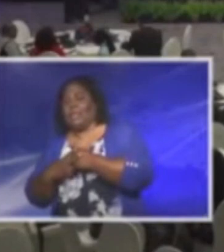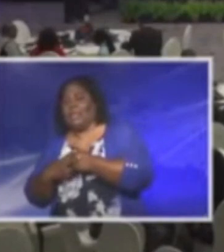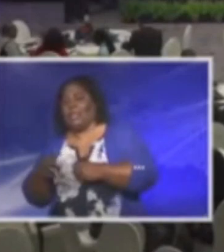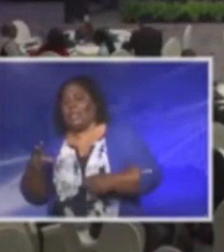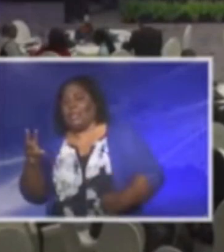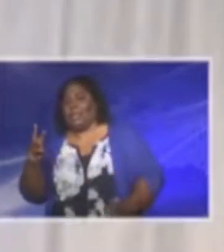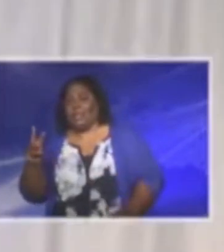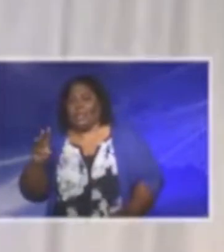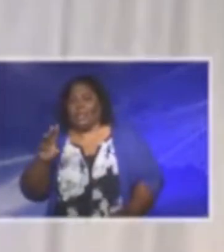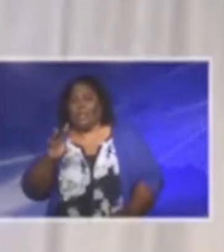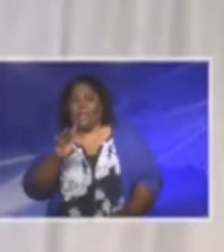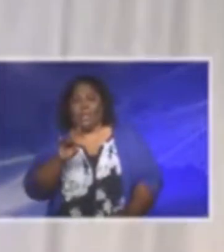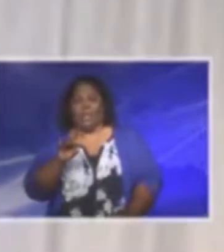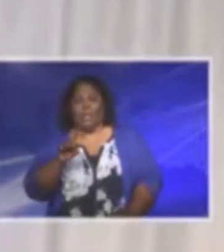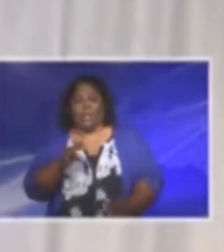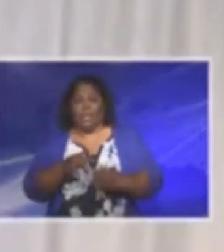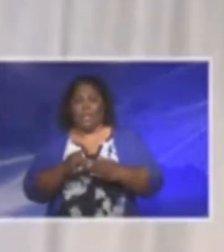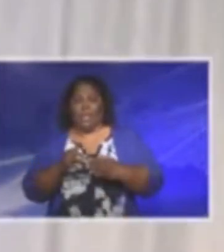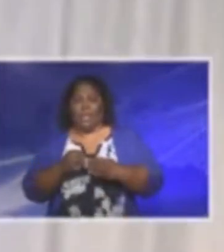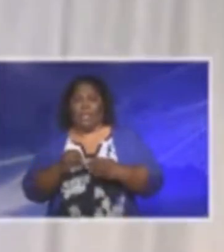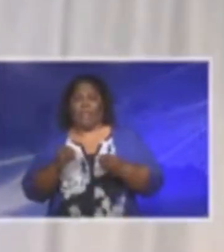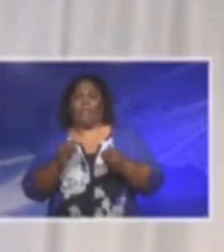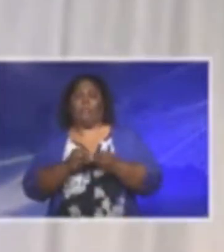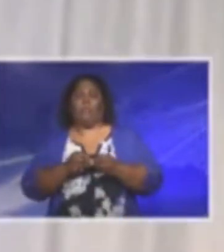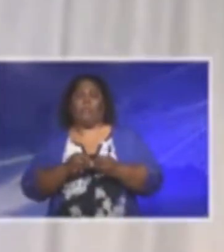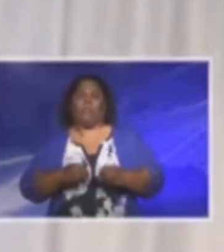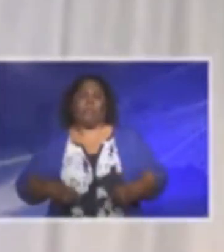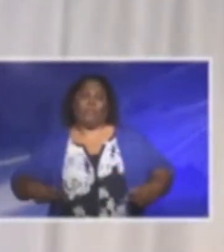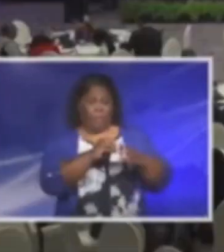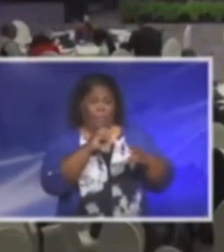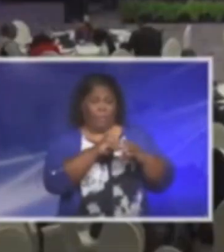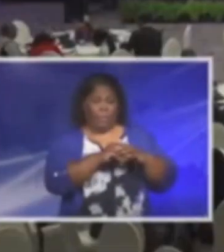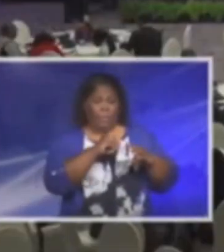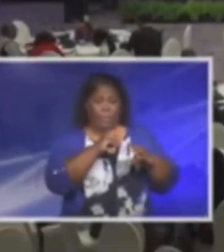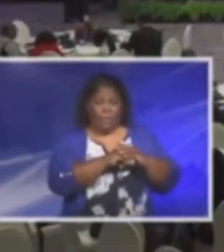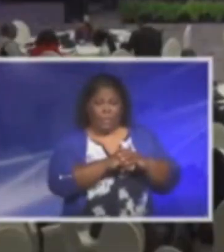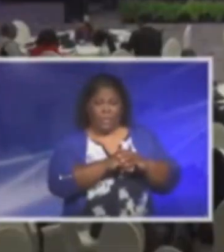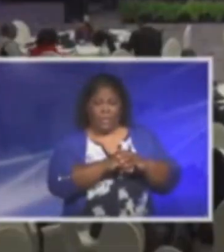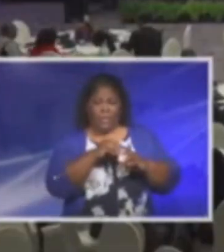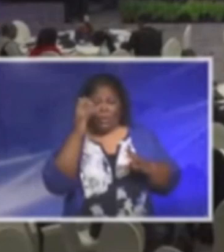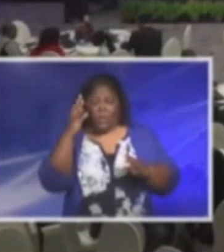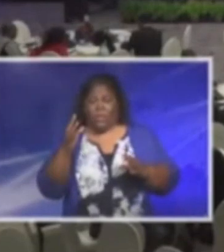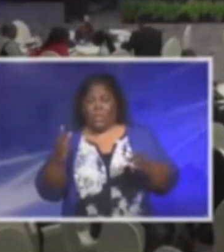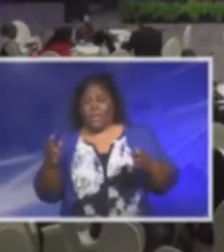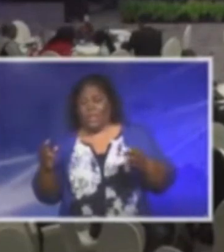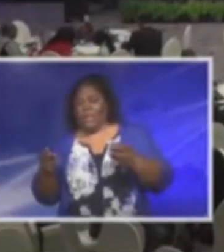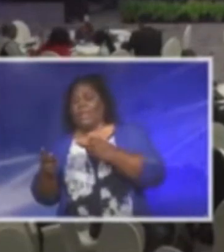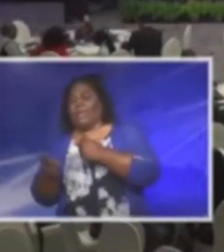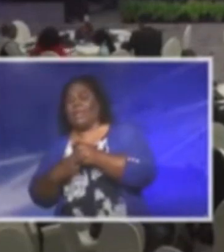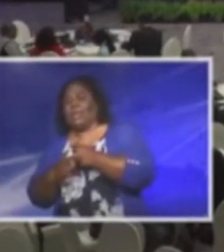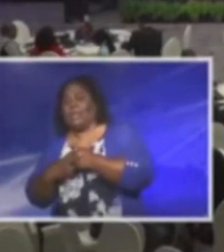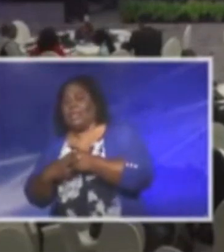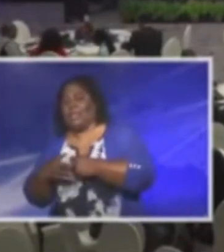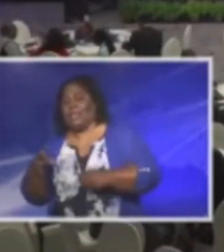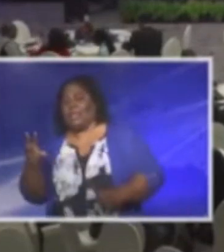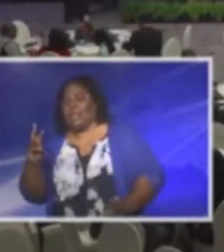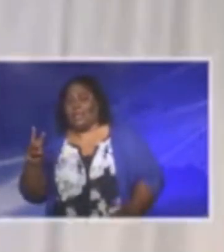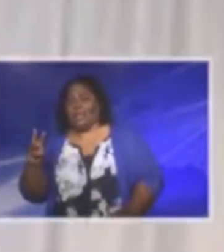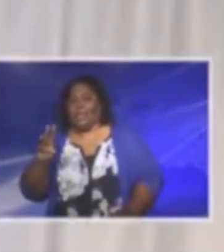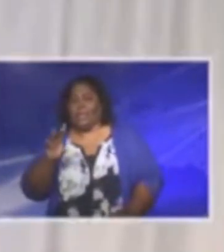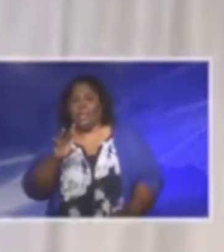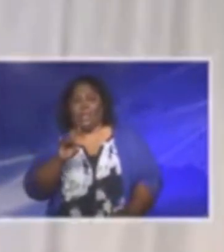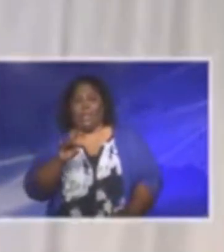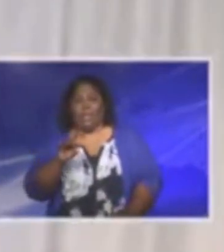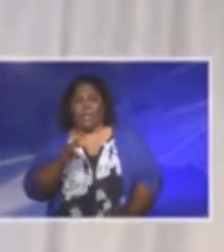change needed, as research and evidence is already present. The conclusion that violence prevention funding is smart